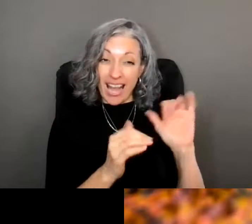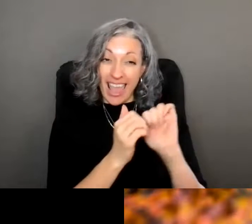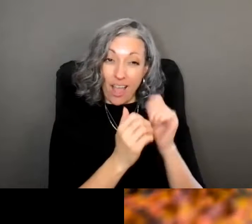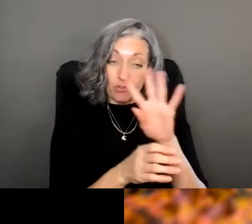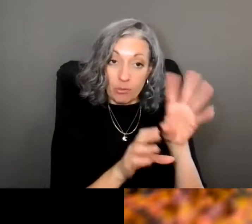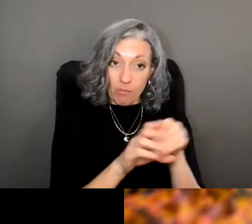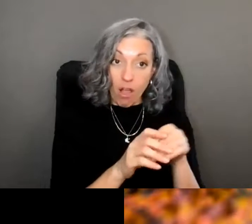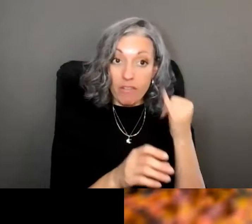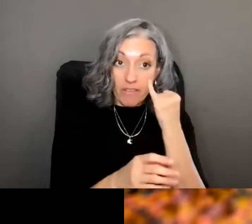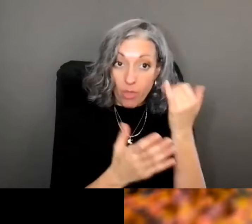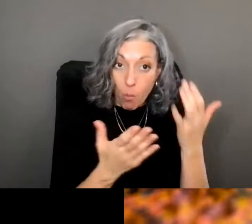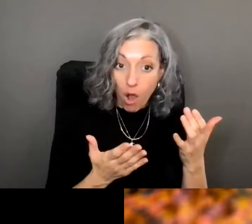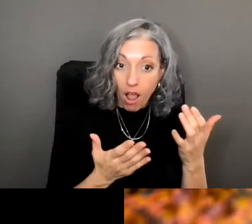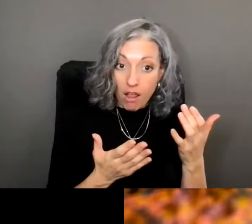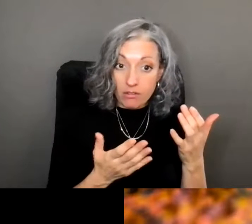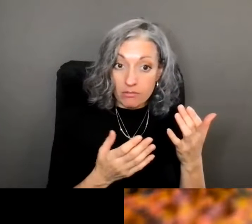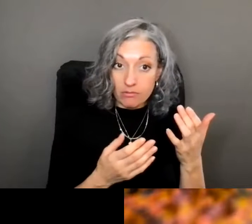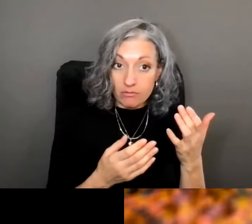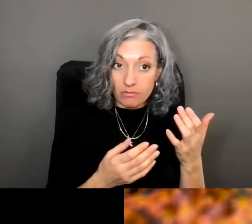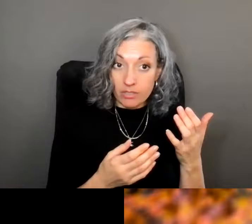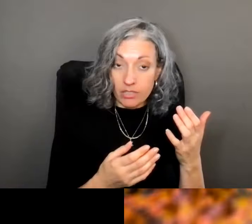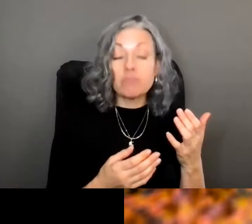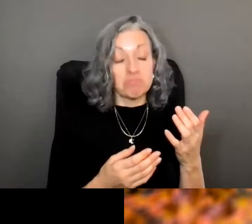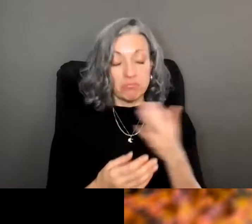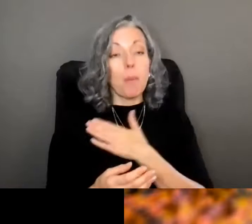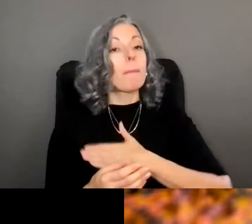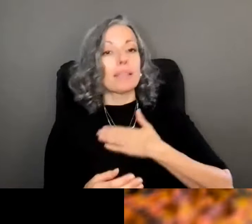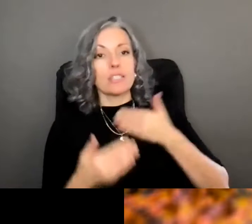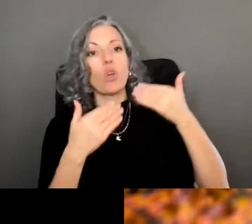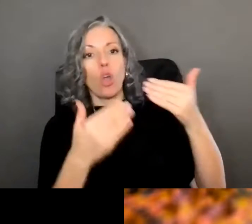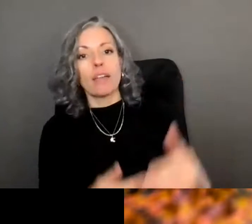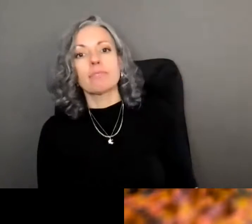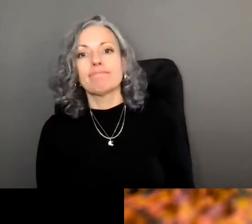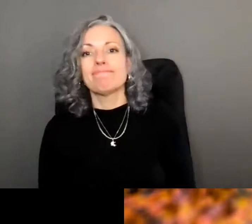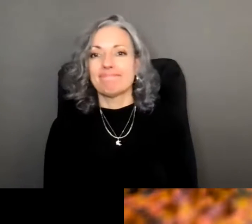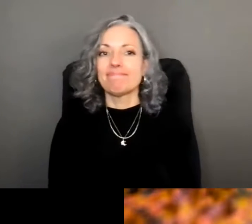to? Yeah, sounds good. Yeah, please do. Okay.